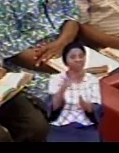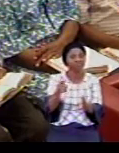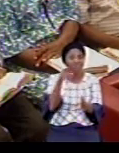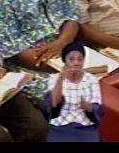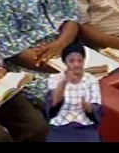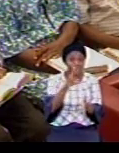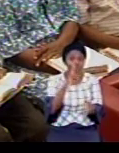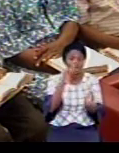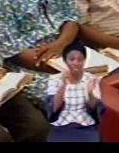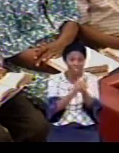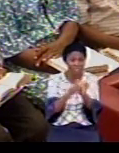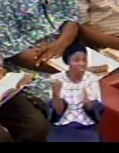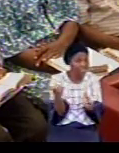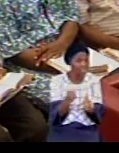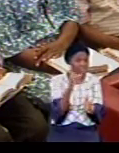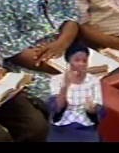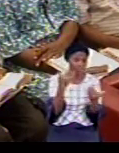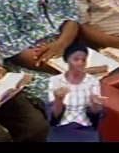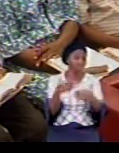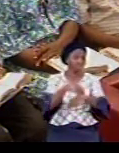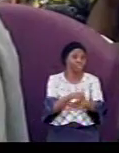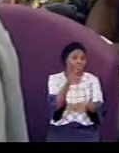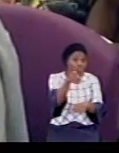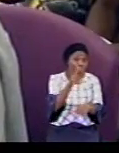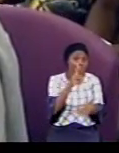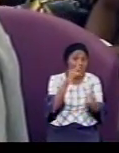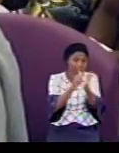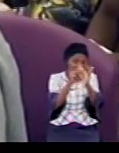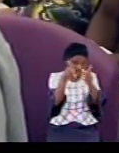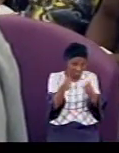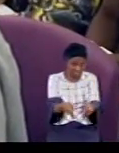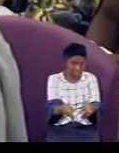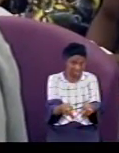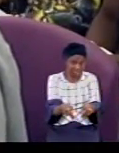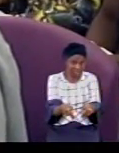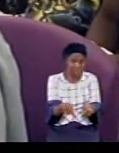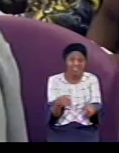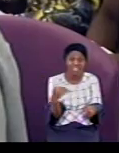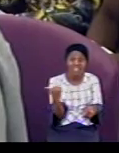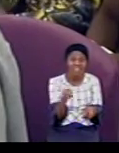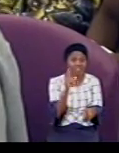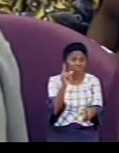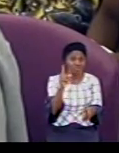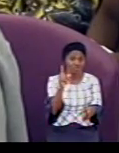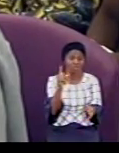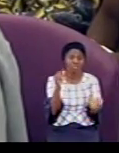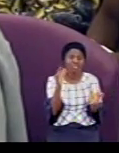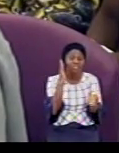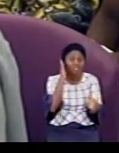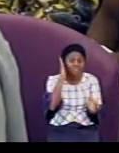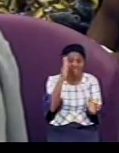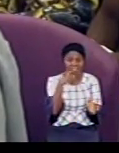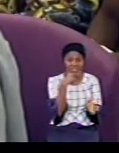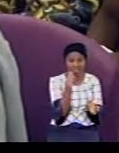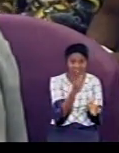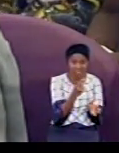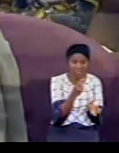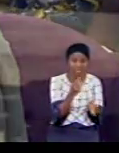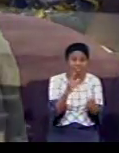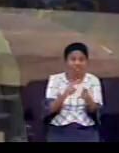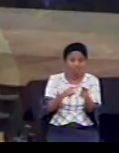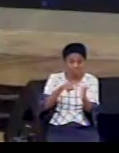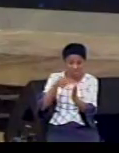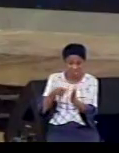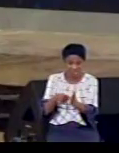tonight. I said you are that whosoever tonight. Whosoever shall say to this